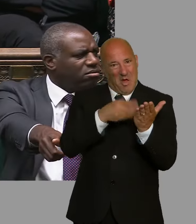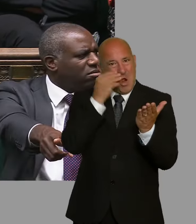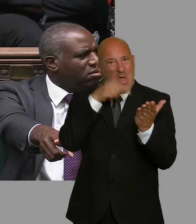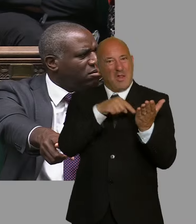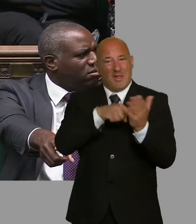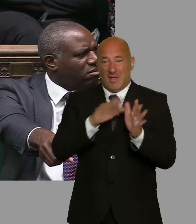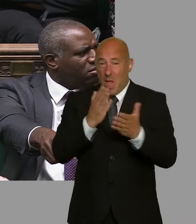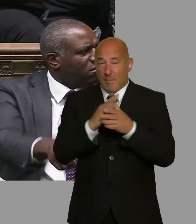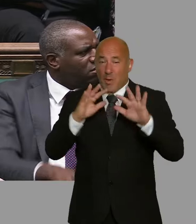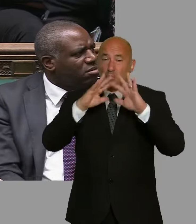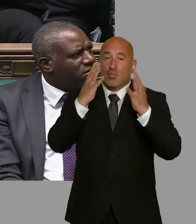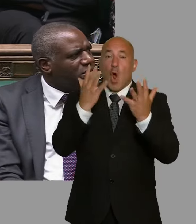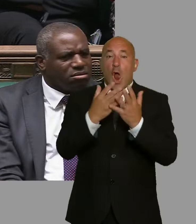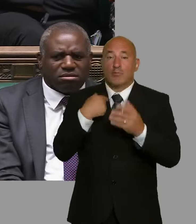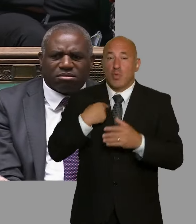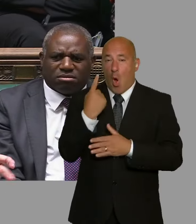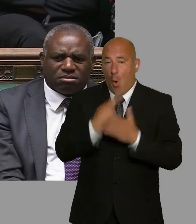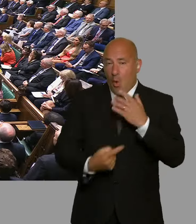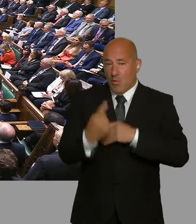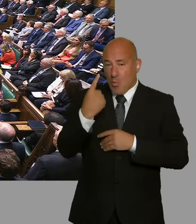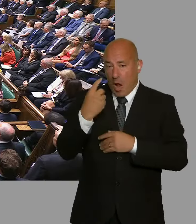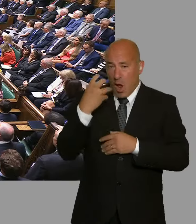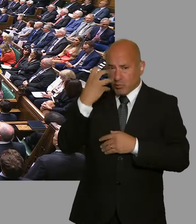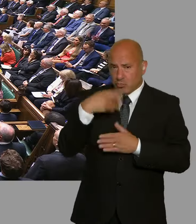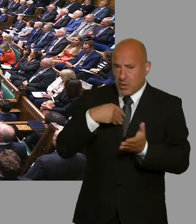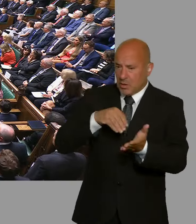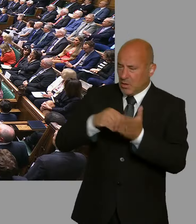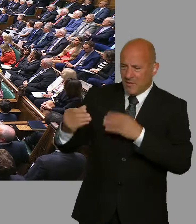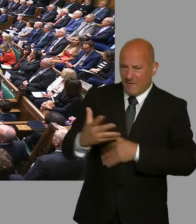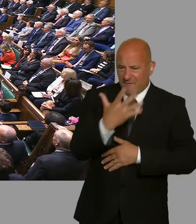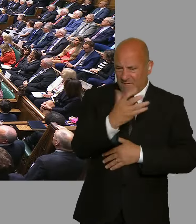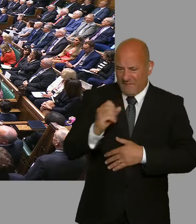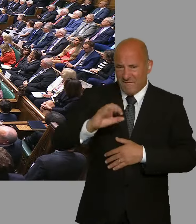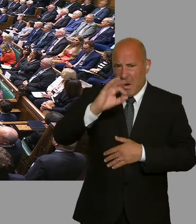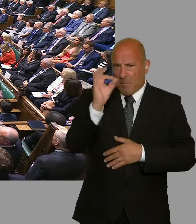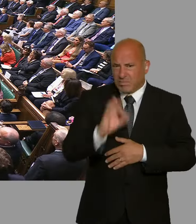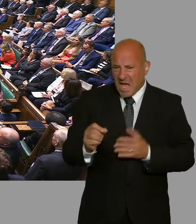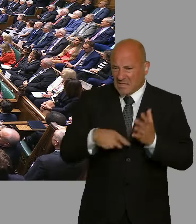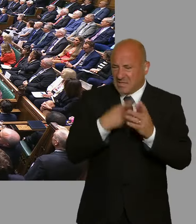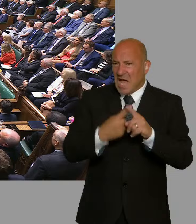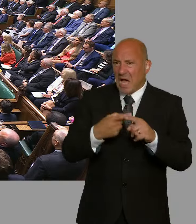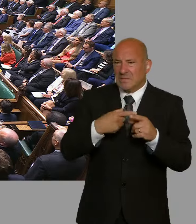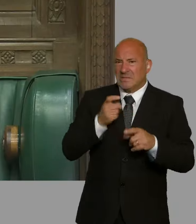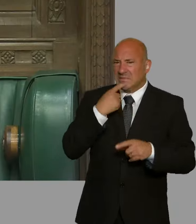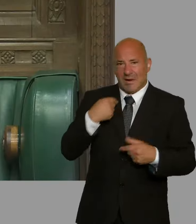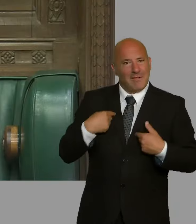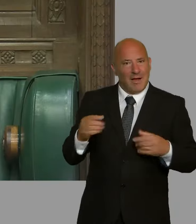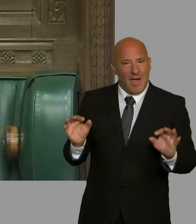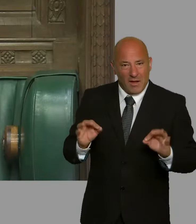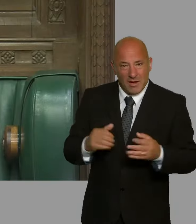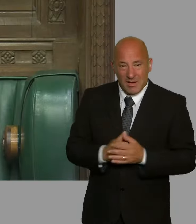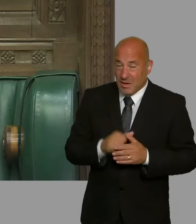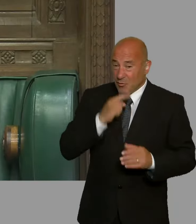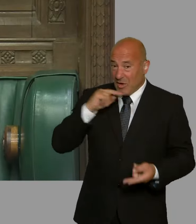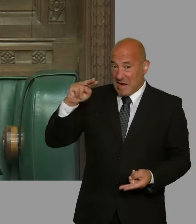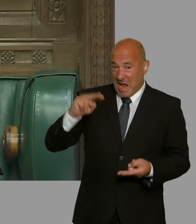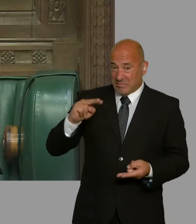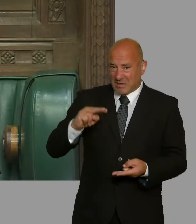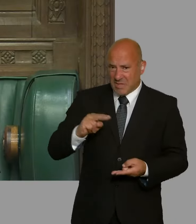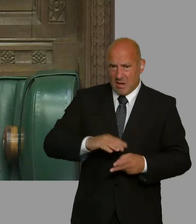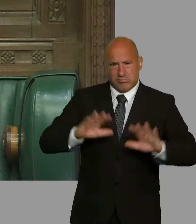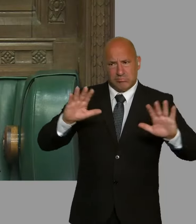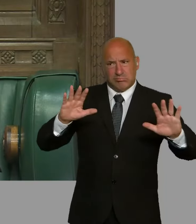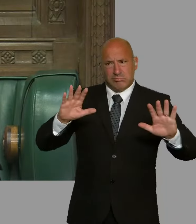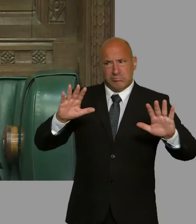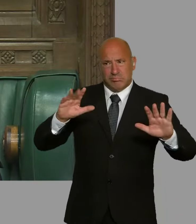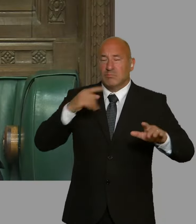zero. That is going to happen. Order. Please. Let's listen to the answer, even if you don't believe you're getting